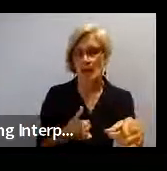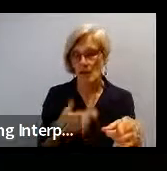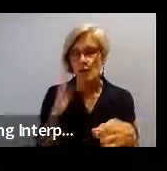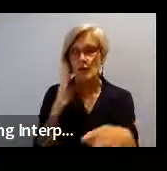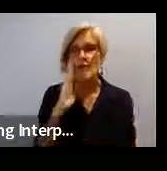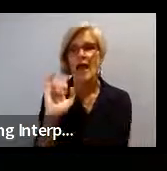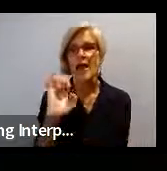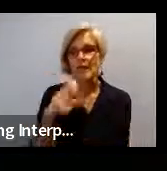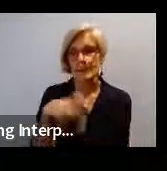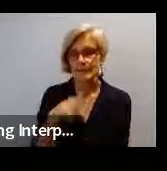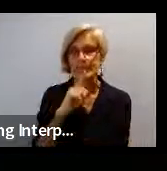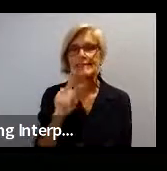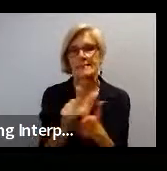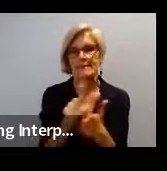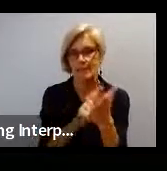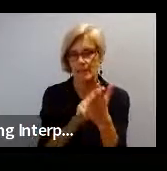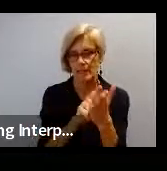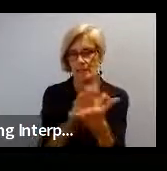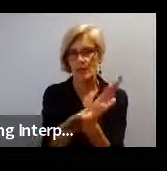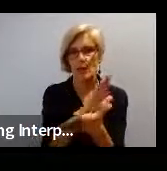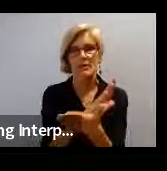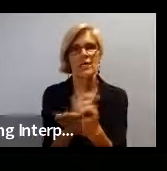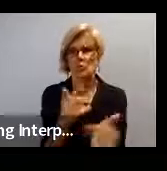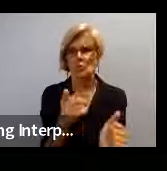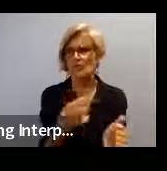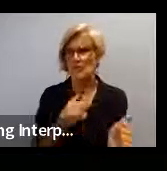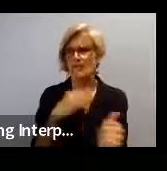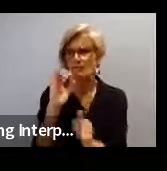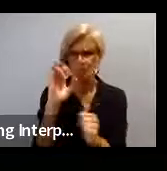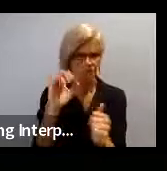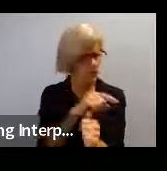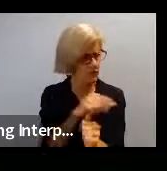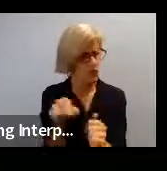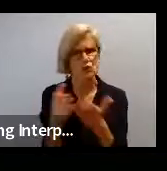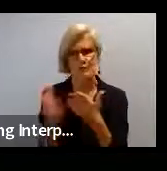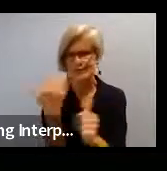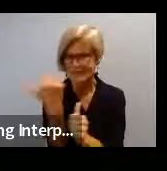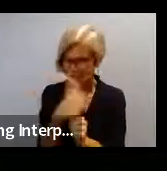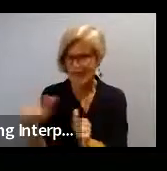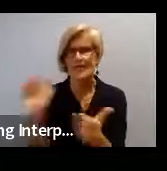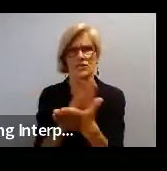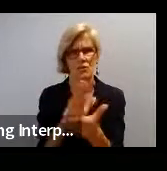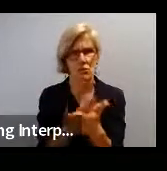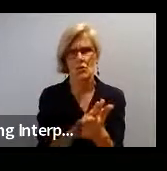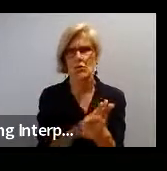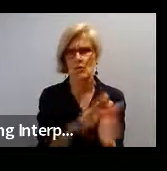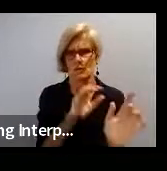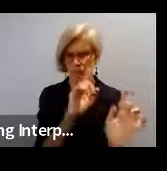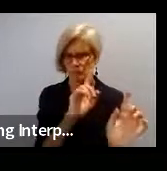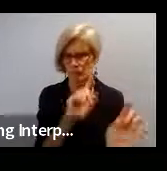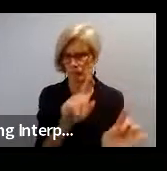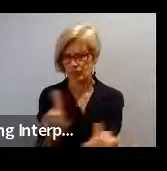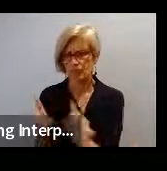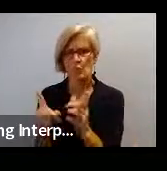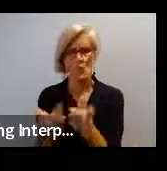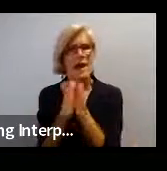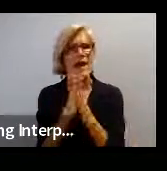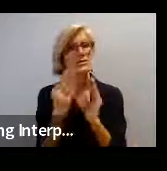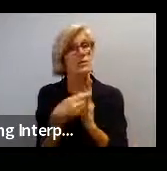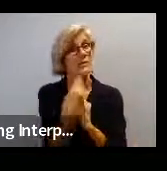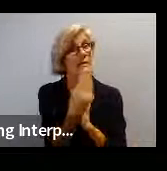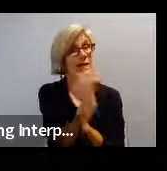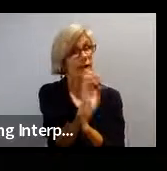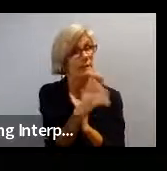those services at any school that you go. We'd ask you to submit that IEP to the front office as soon